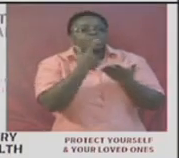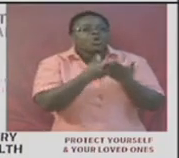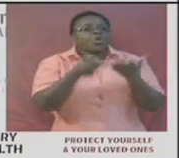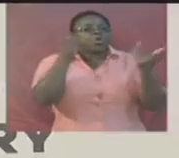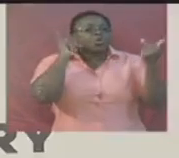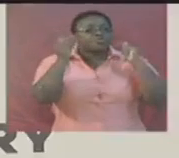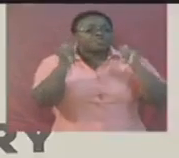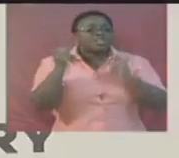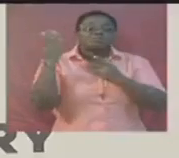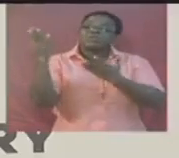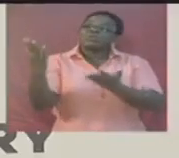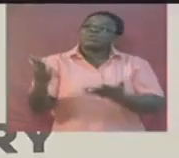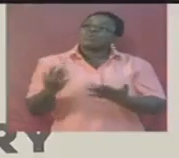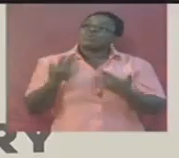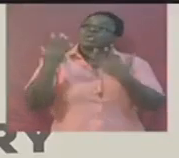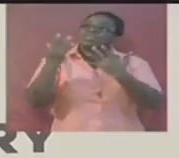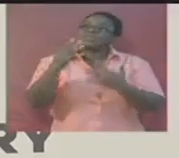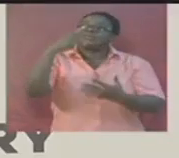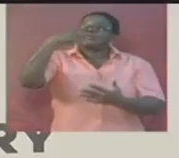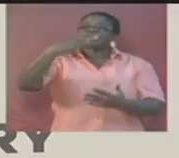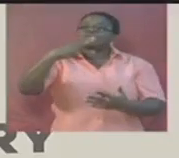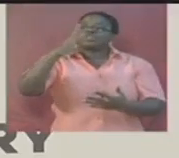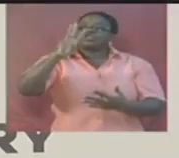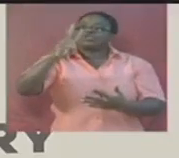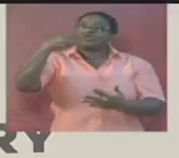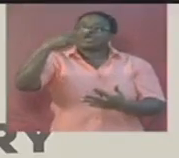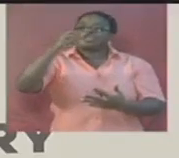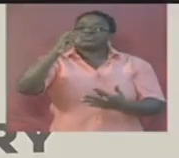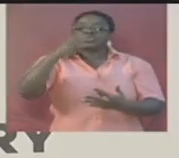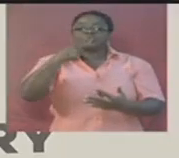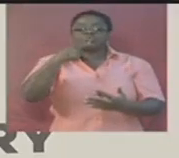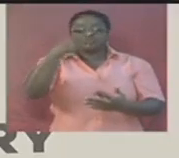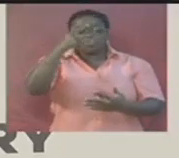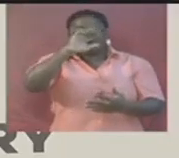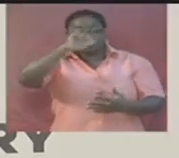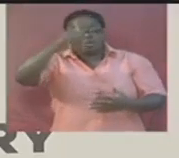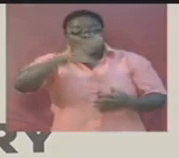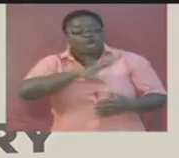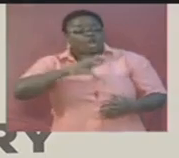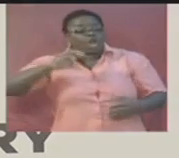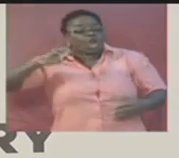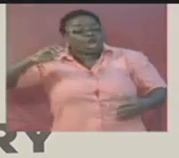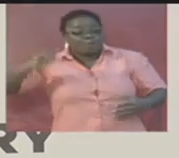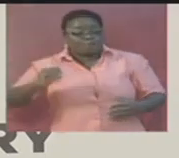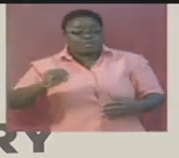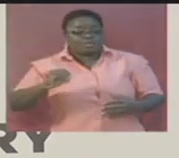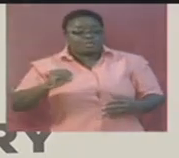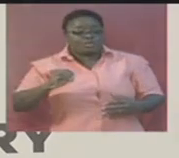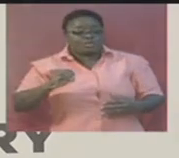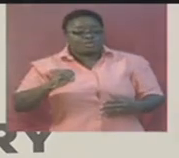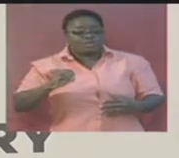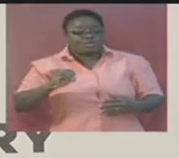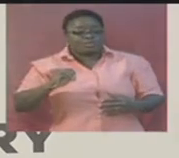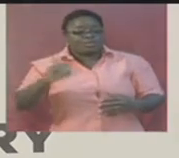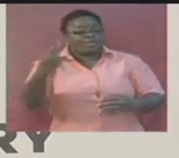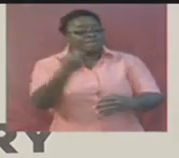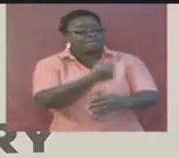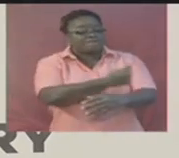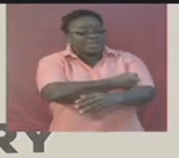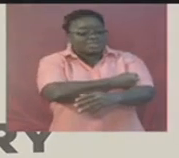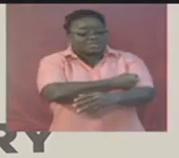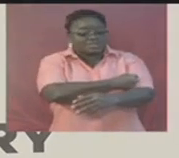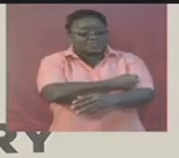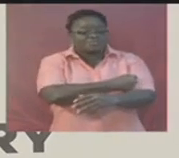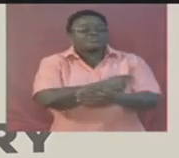waiting for is WHO's approval for Pfizer. As you know, we have signed up to the COVAX, and we have had bilateral talks with Pfizer as